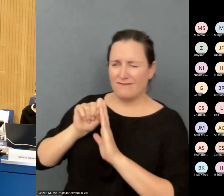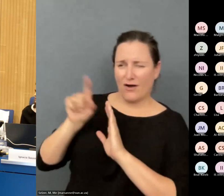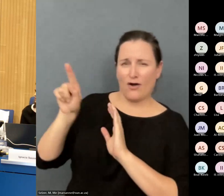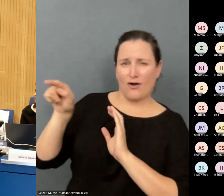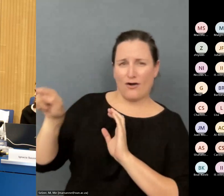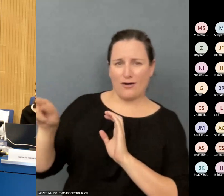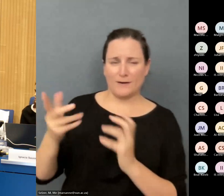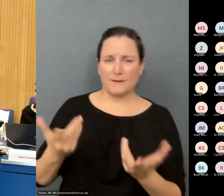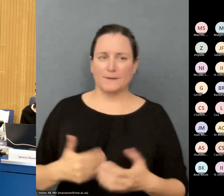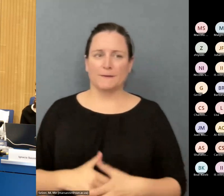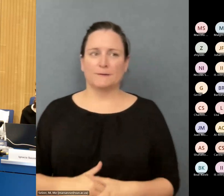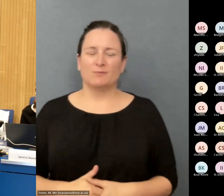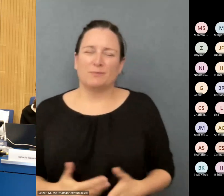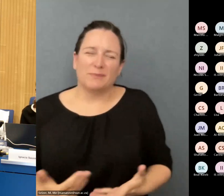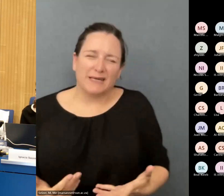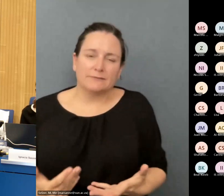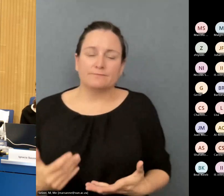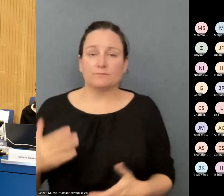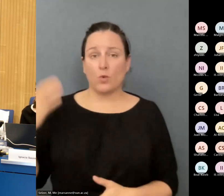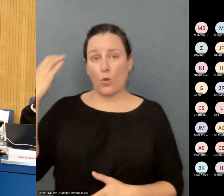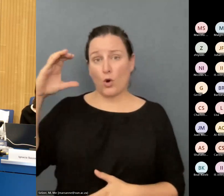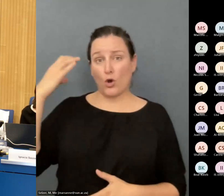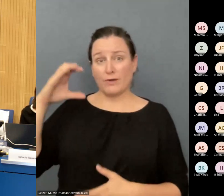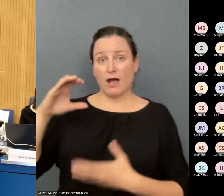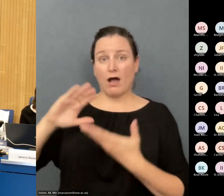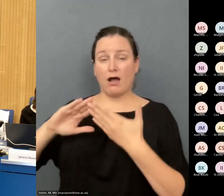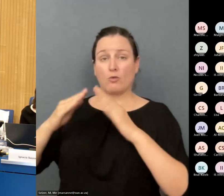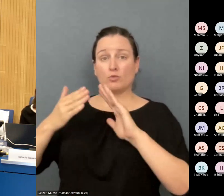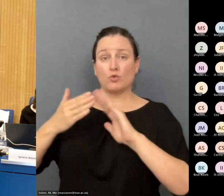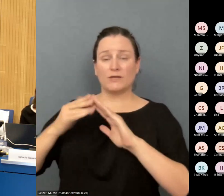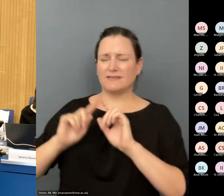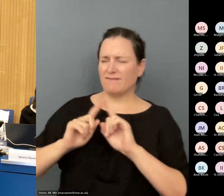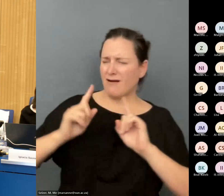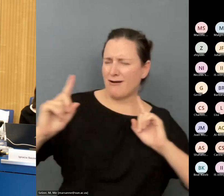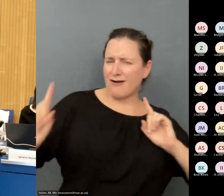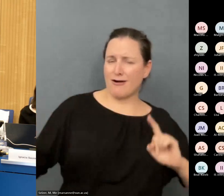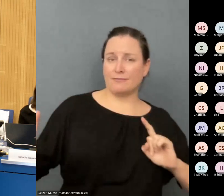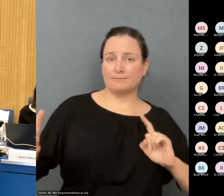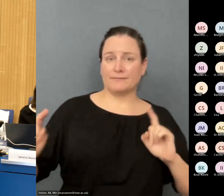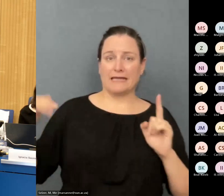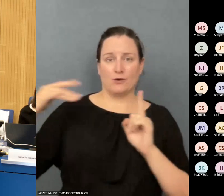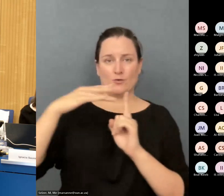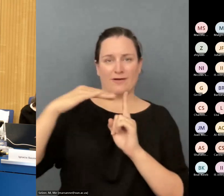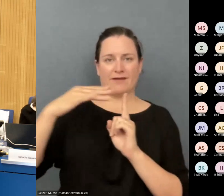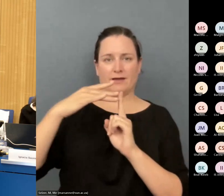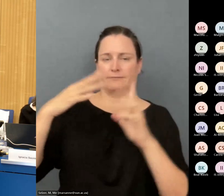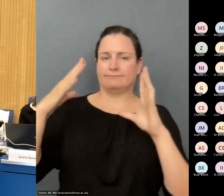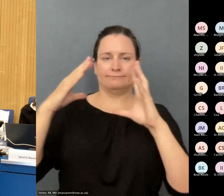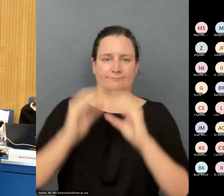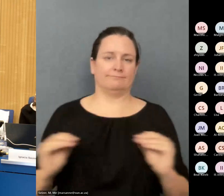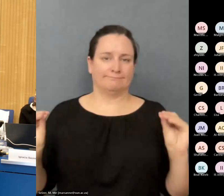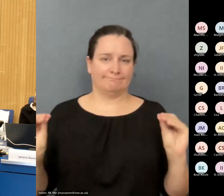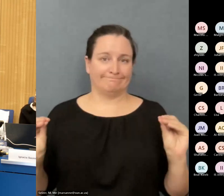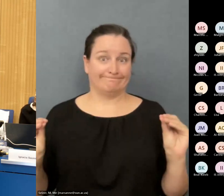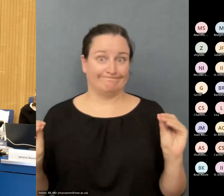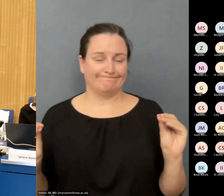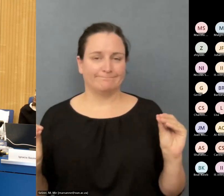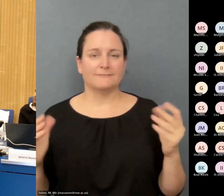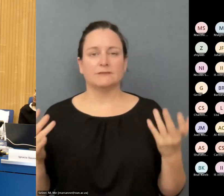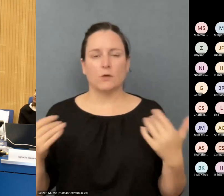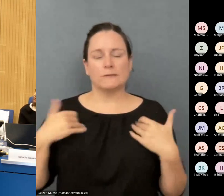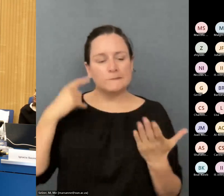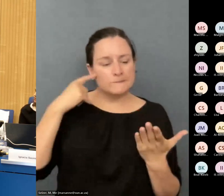because in the rural areas in Colombia, not everybody has connection. So we thought at the beginning it was a good solution, but